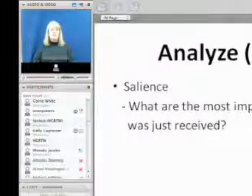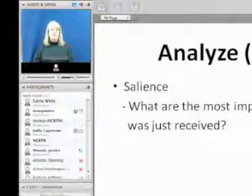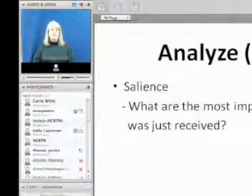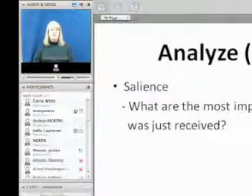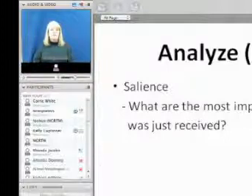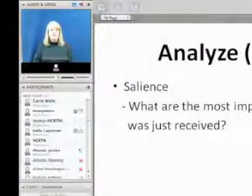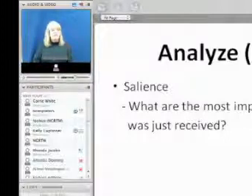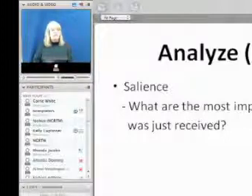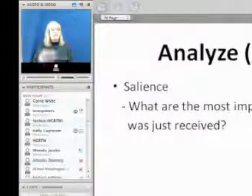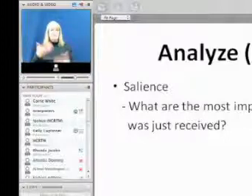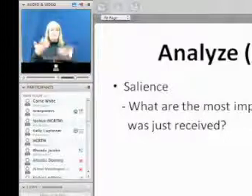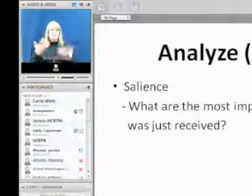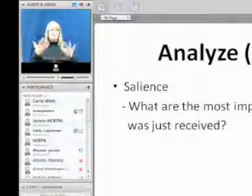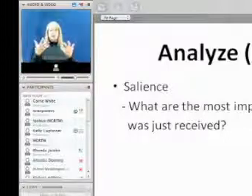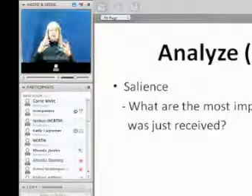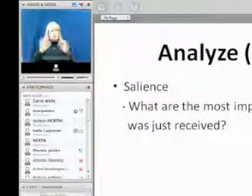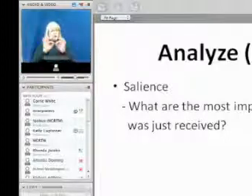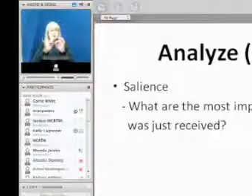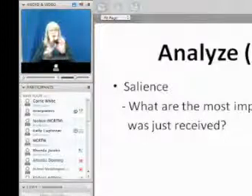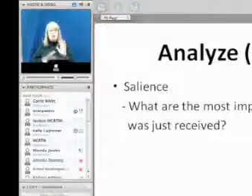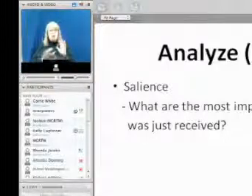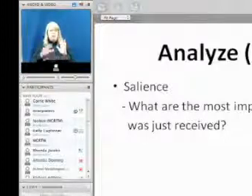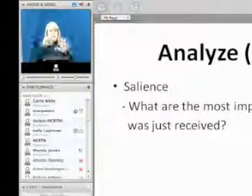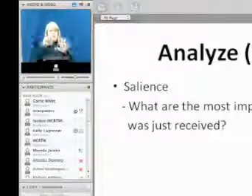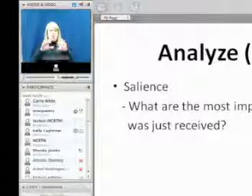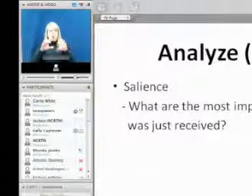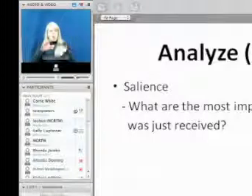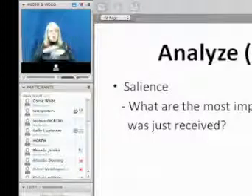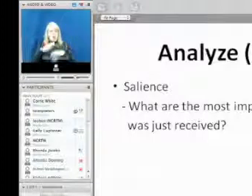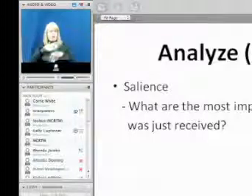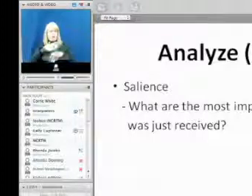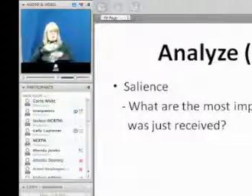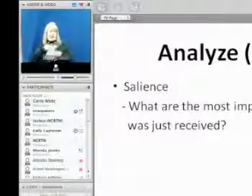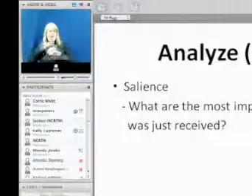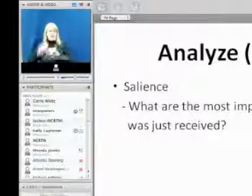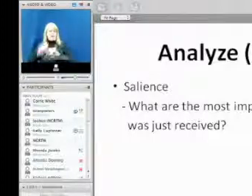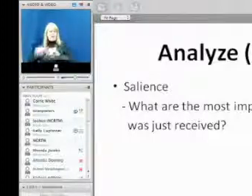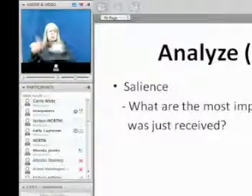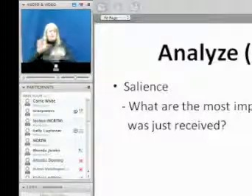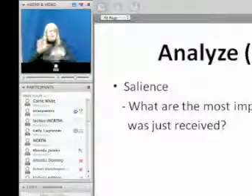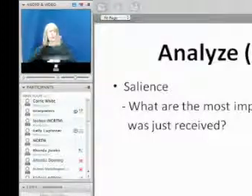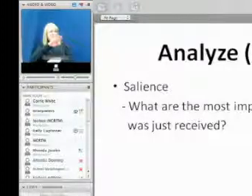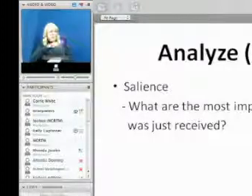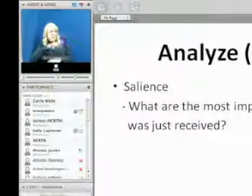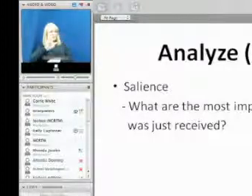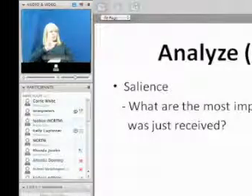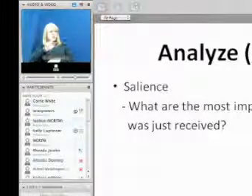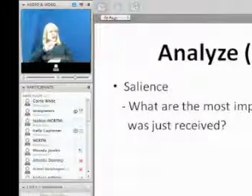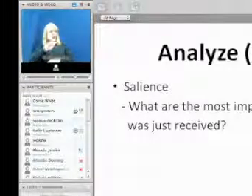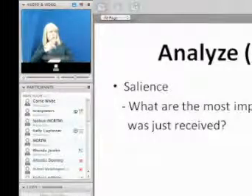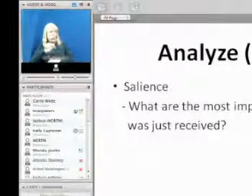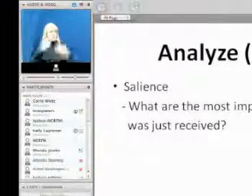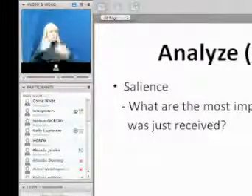It's not on my end. Joshua, if you have any suggestions, let us know.